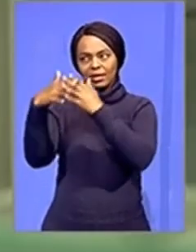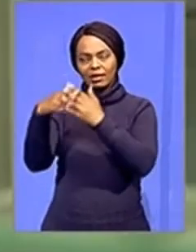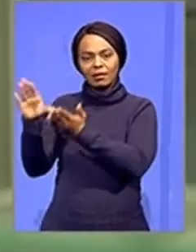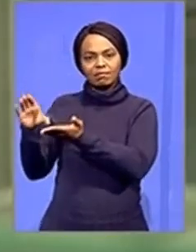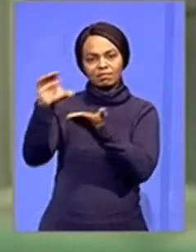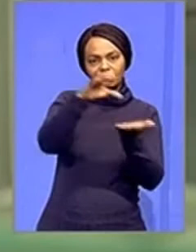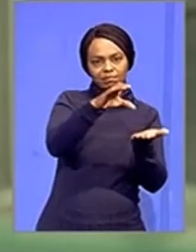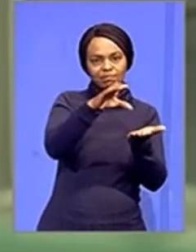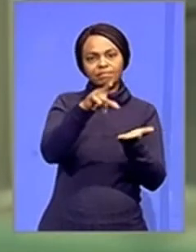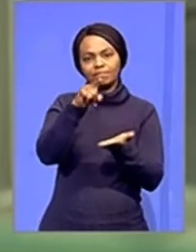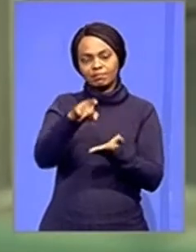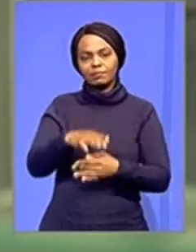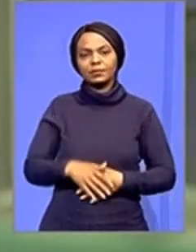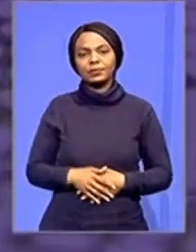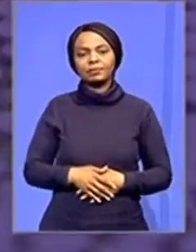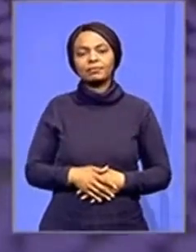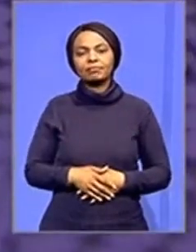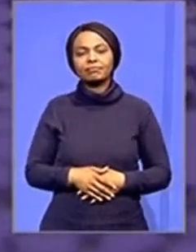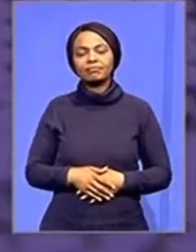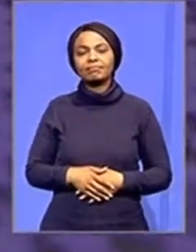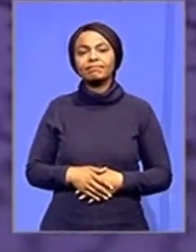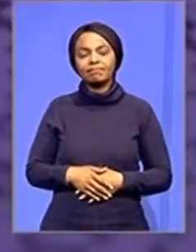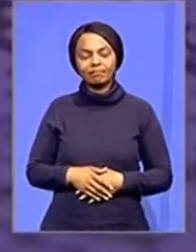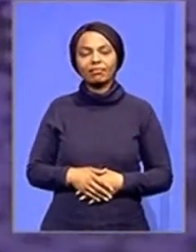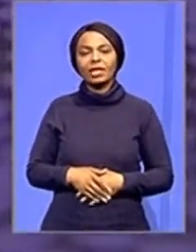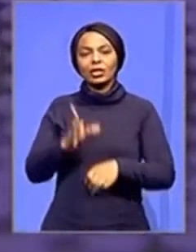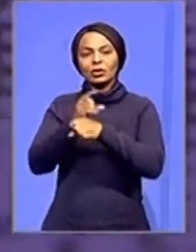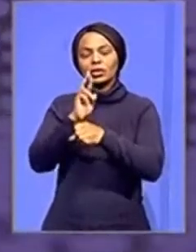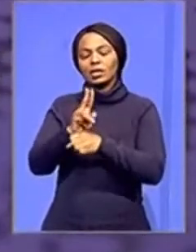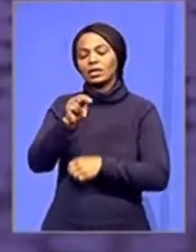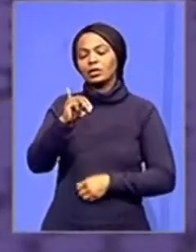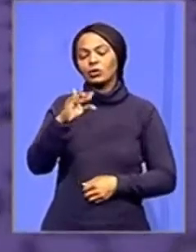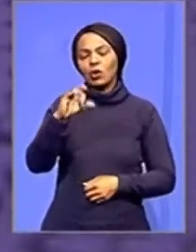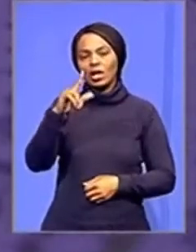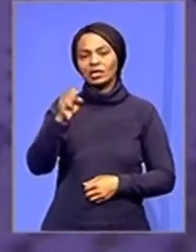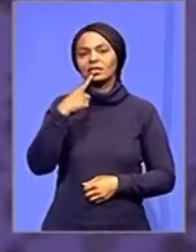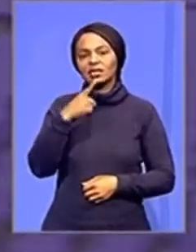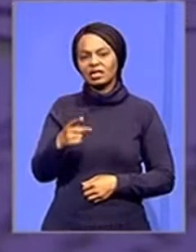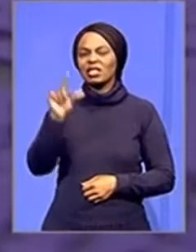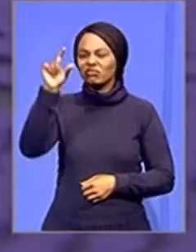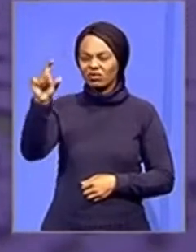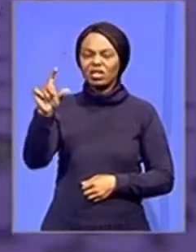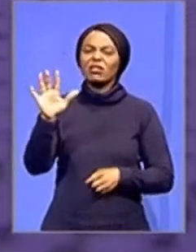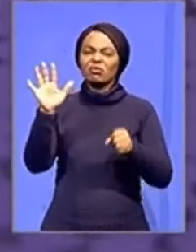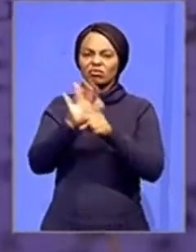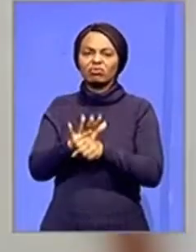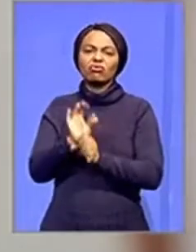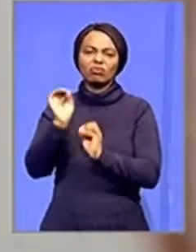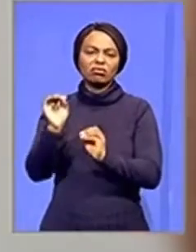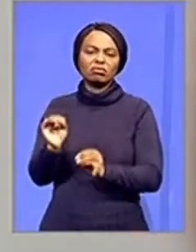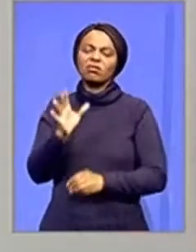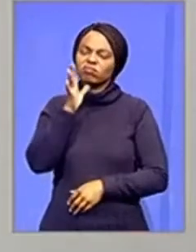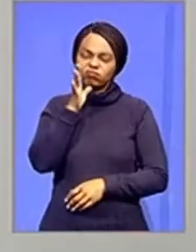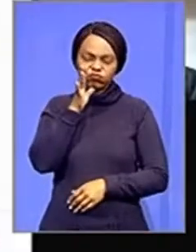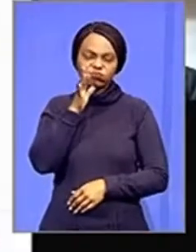Muta za mukaidi kakareza o Dr. Nicholas Crisp. Aarekona le meento eme nzi elegani mwaka uutli. Johnson & Johnson